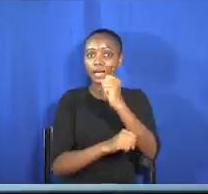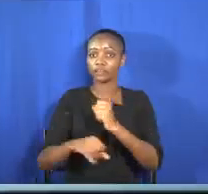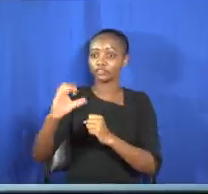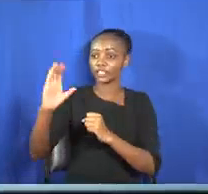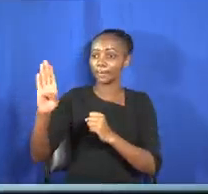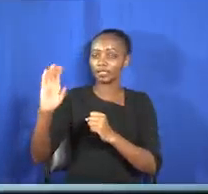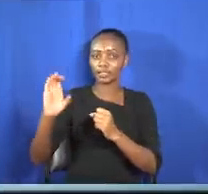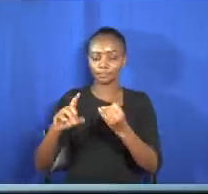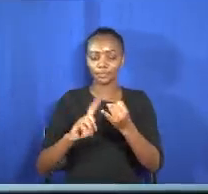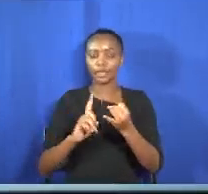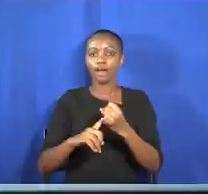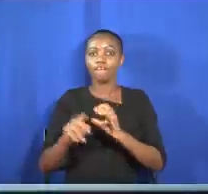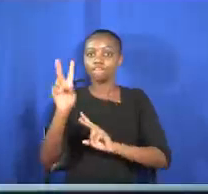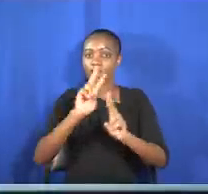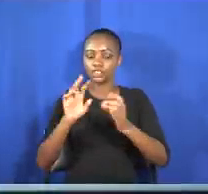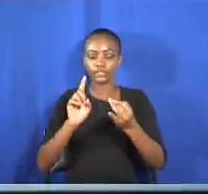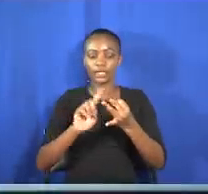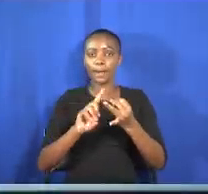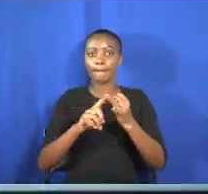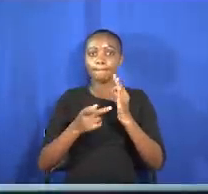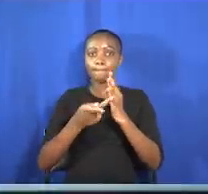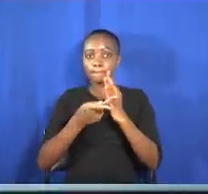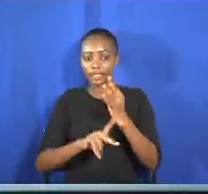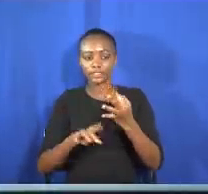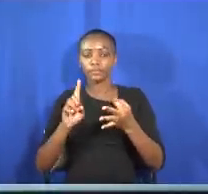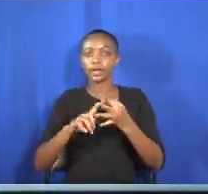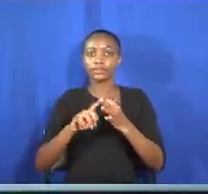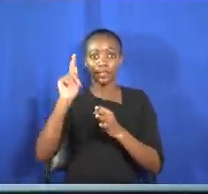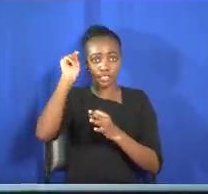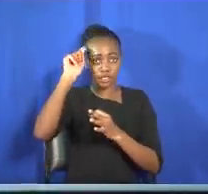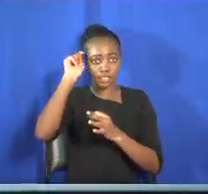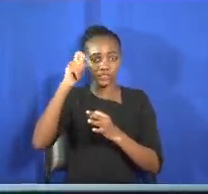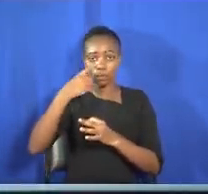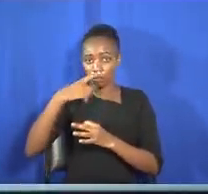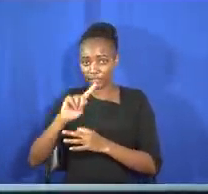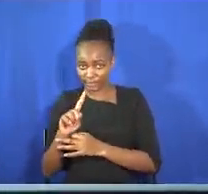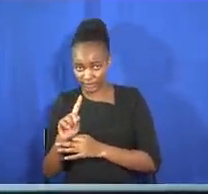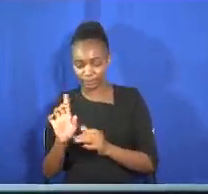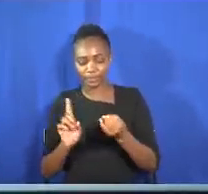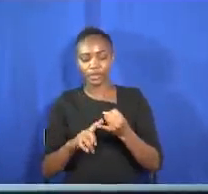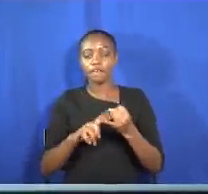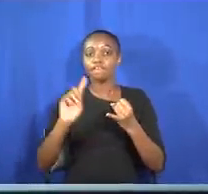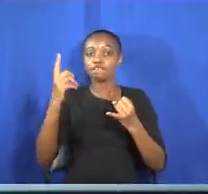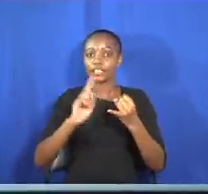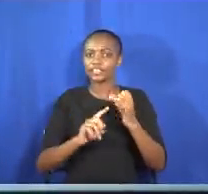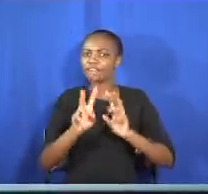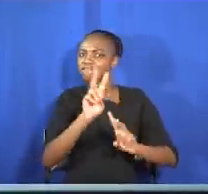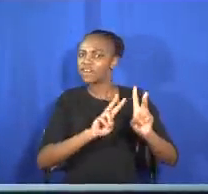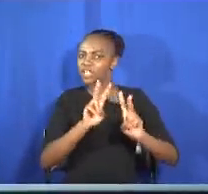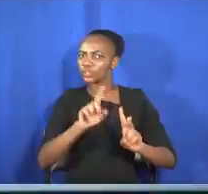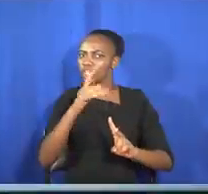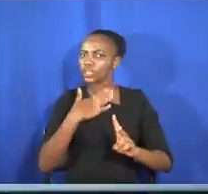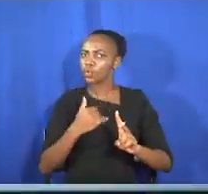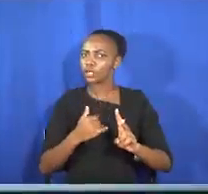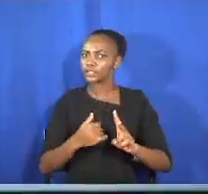CBC: values, guiding principles, and then theoretical approaches. Let's look at values first.